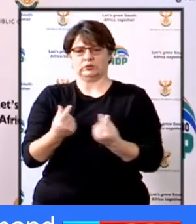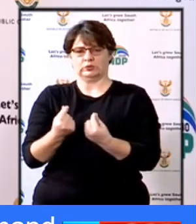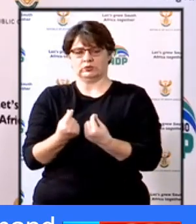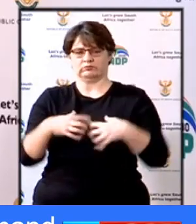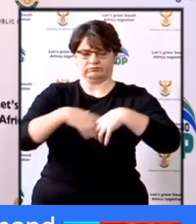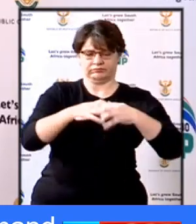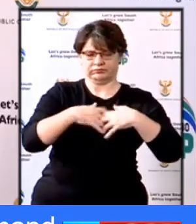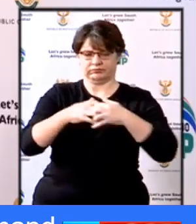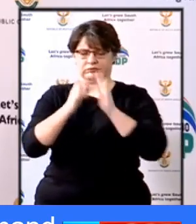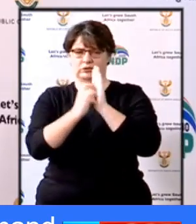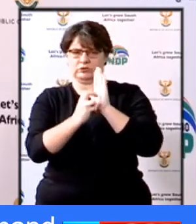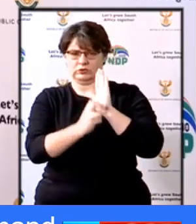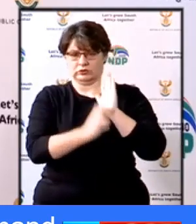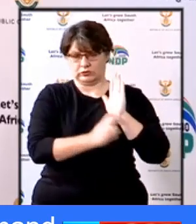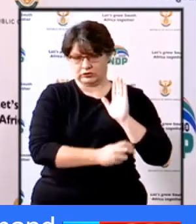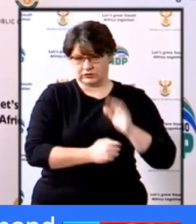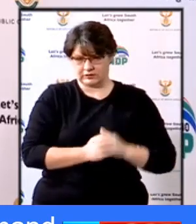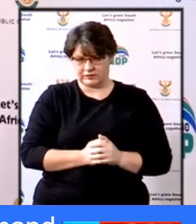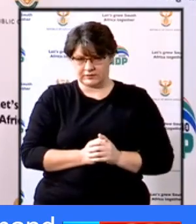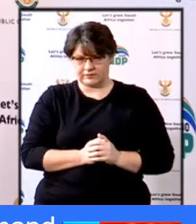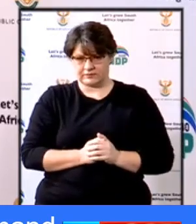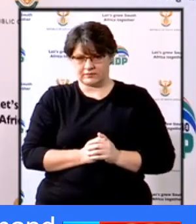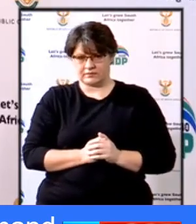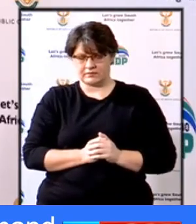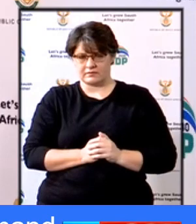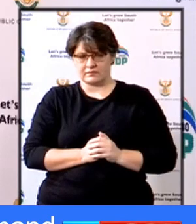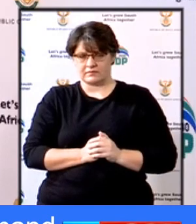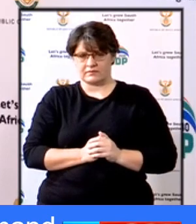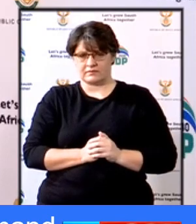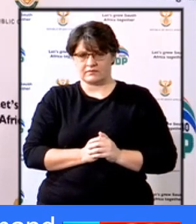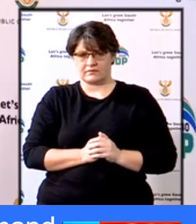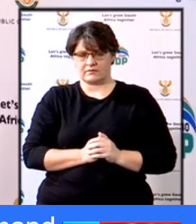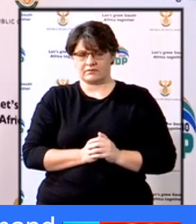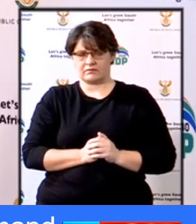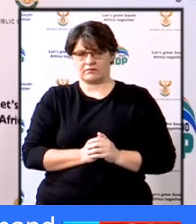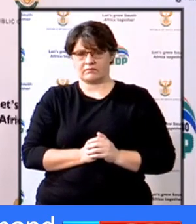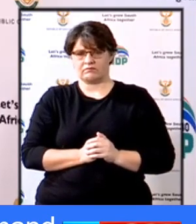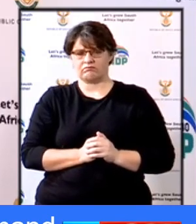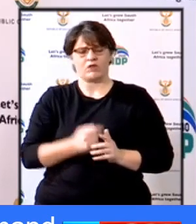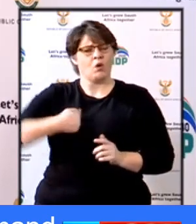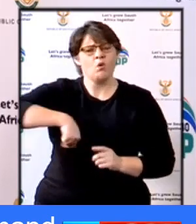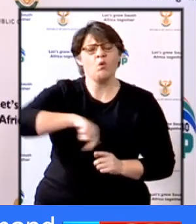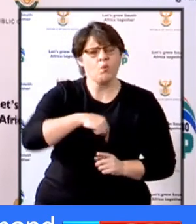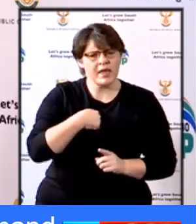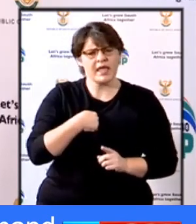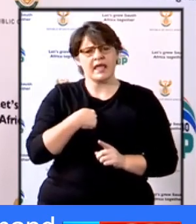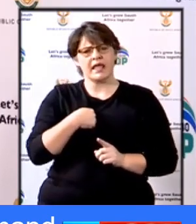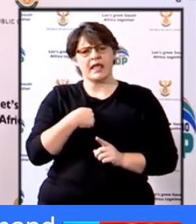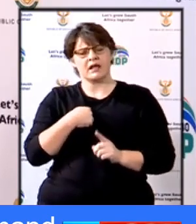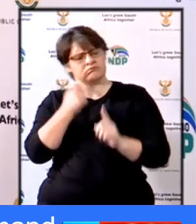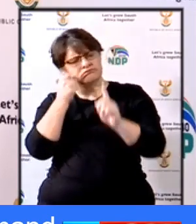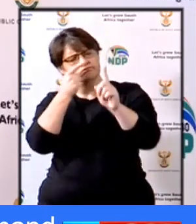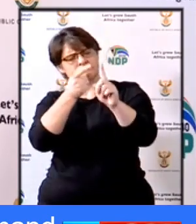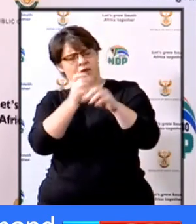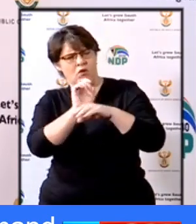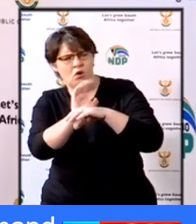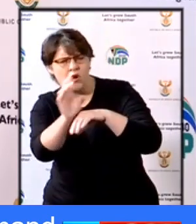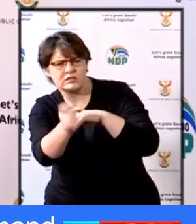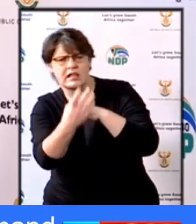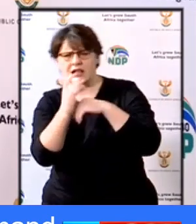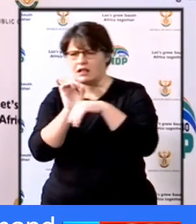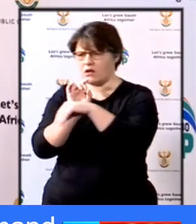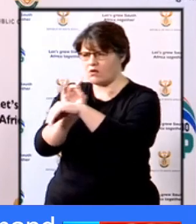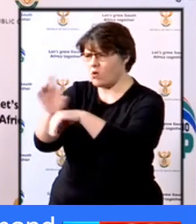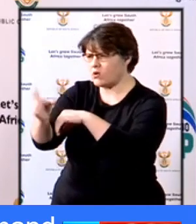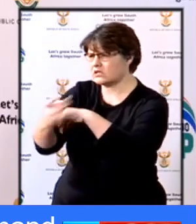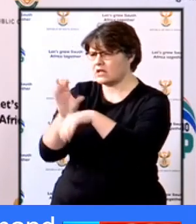Coronavirus. Our efforts have been directed by consultations we've had with various